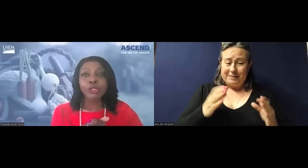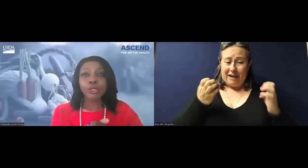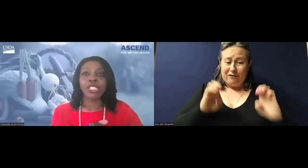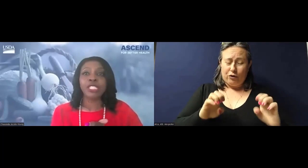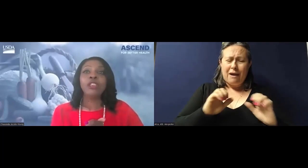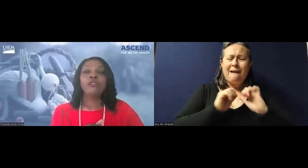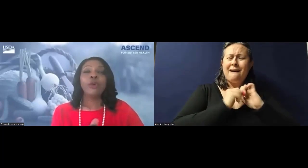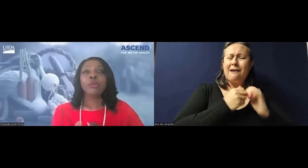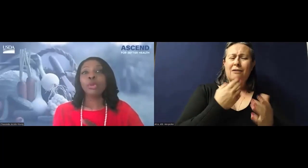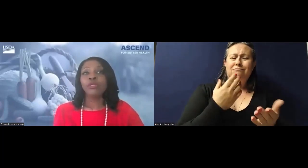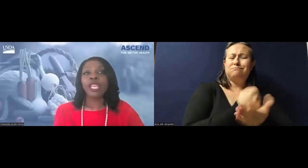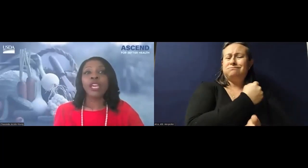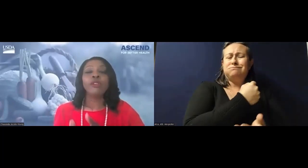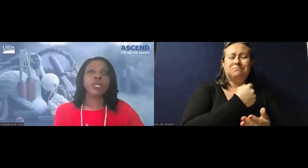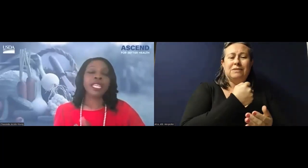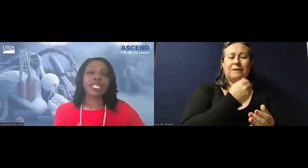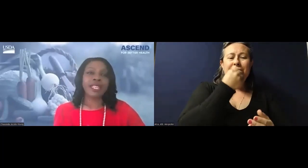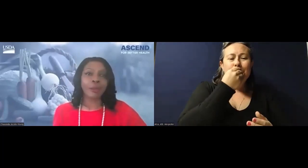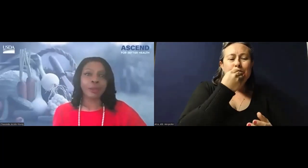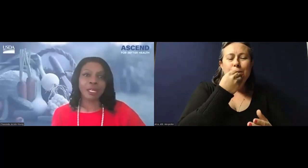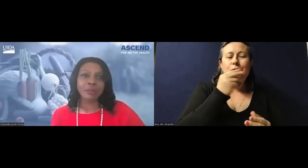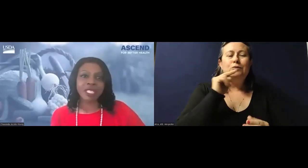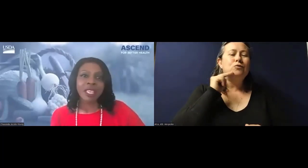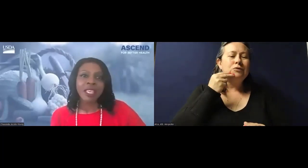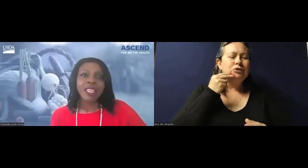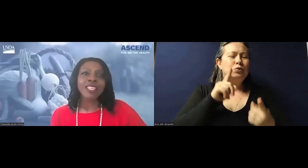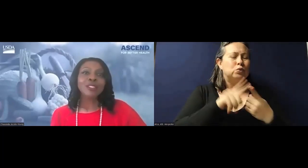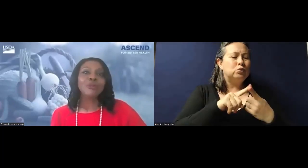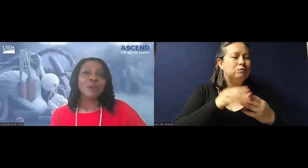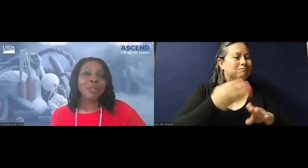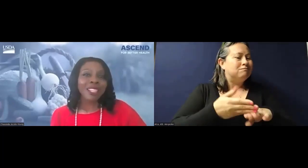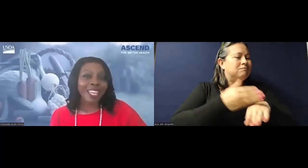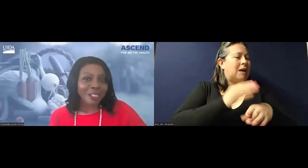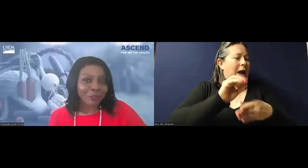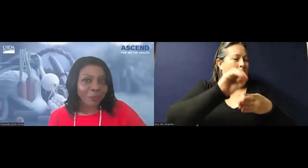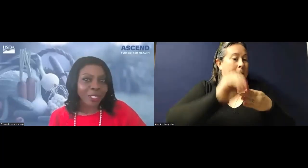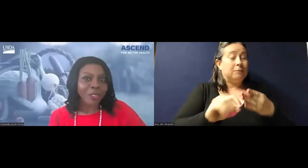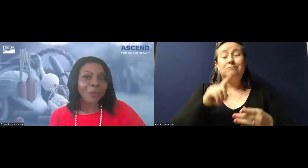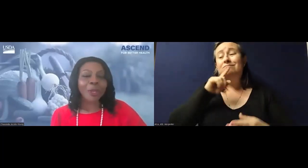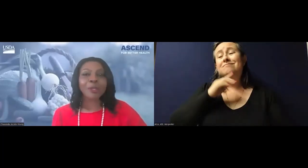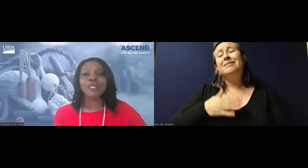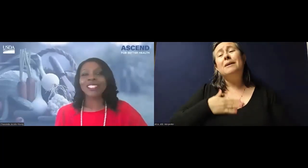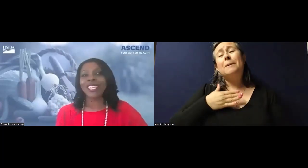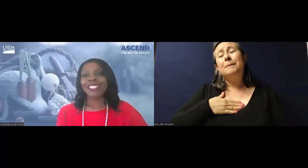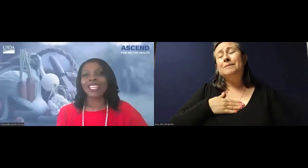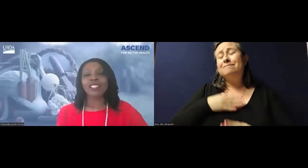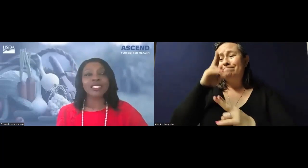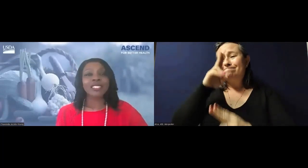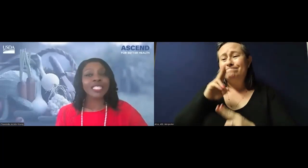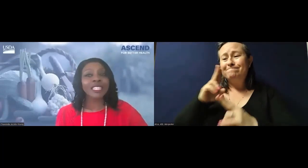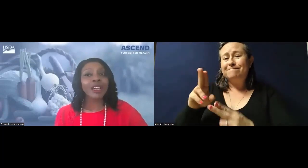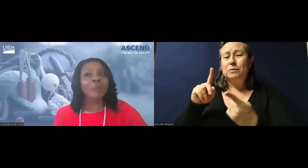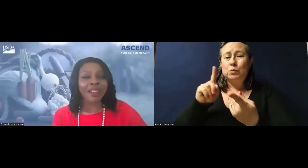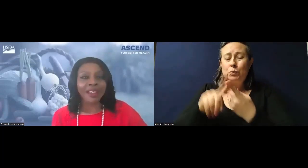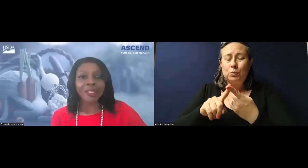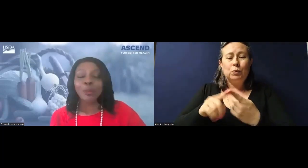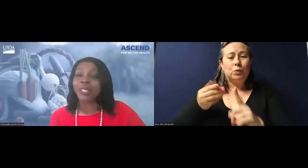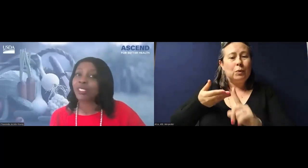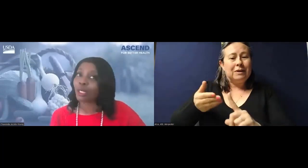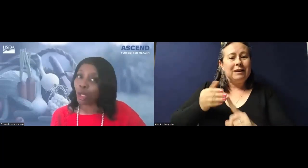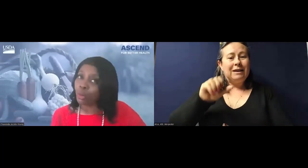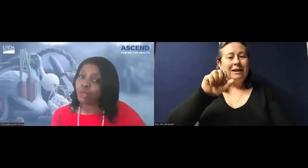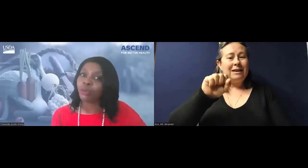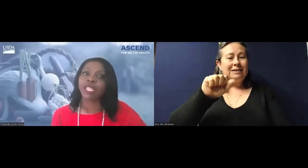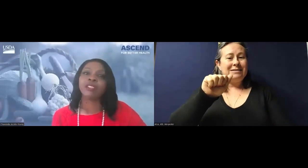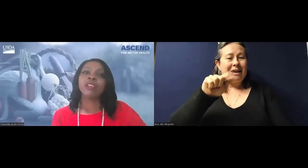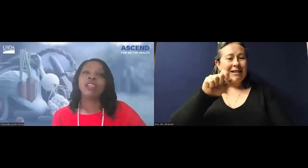and nutrition for improving health-related outcomes. It's a real pleasure for me to welcome today Dr. Selena Ahmad, who is